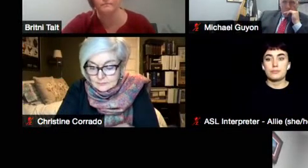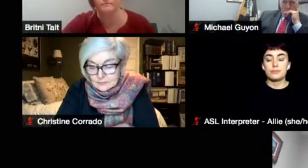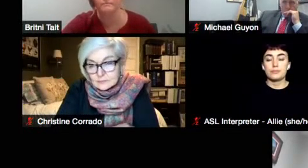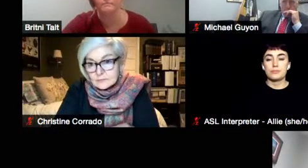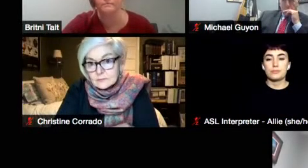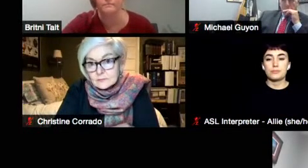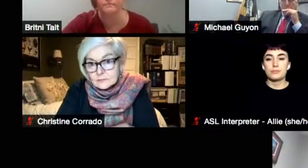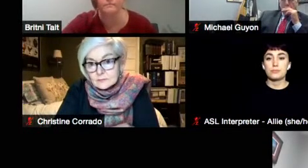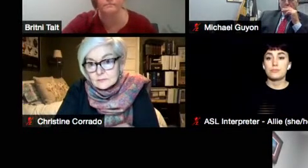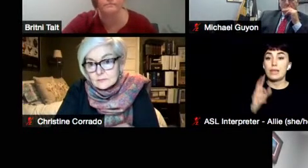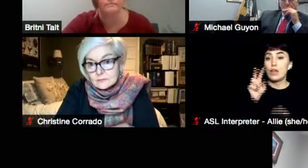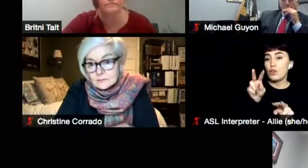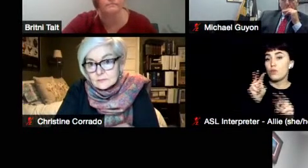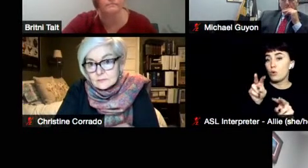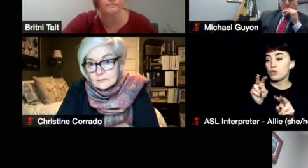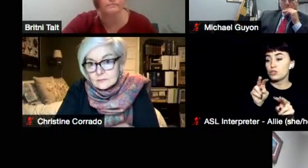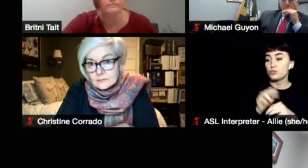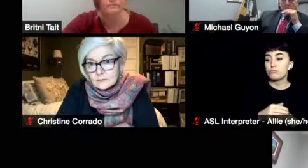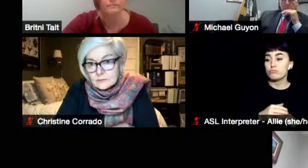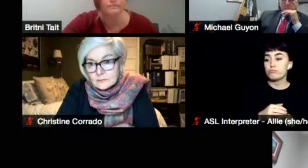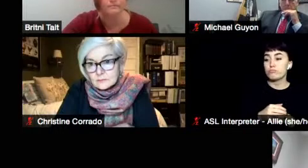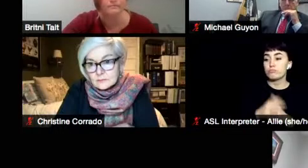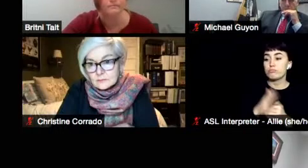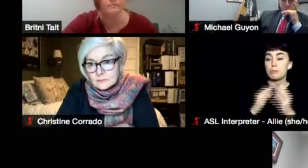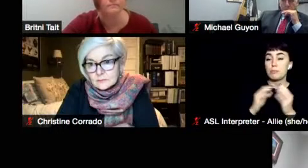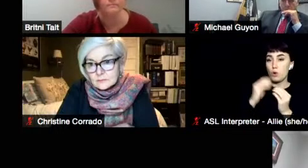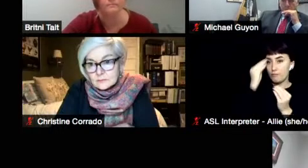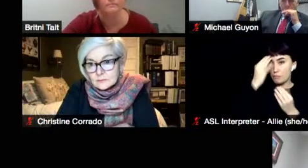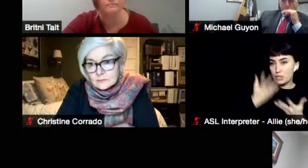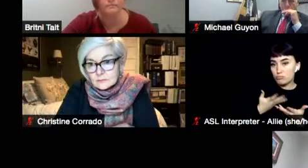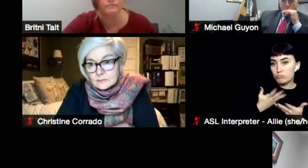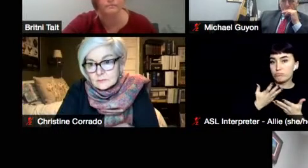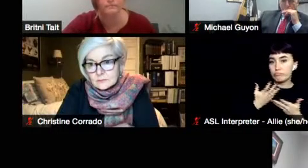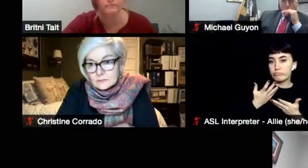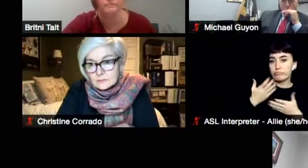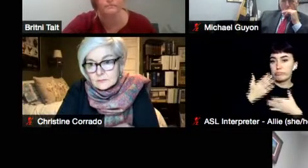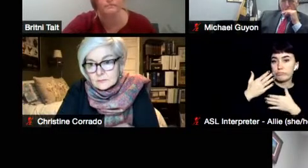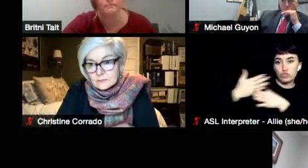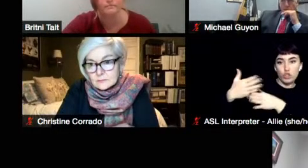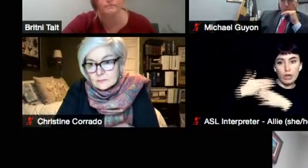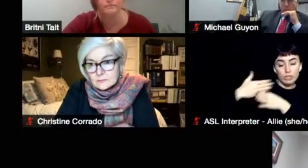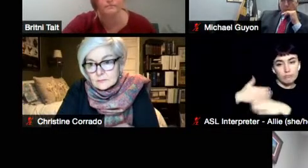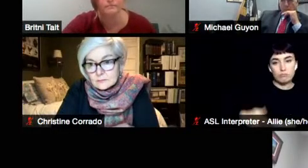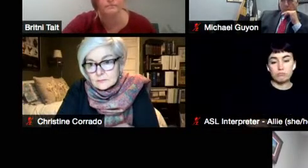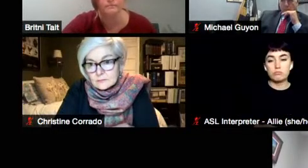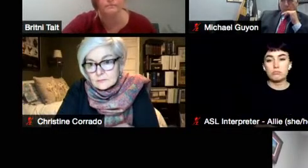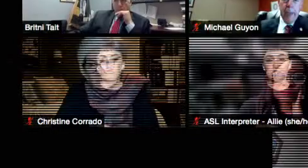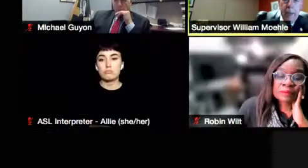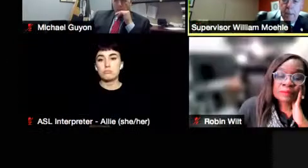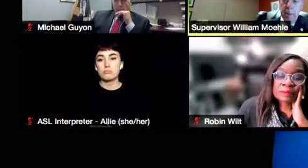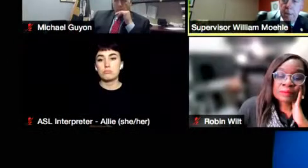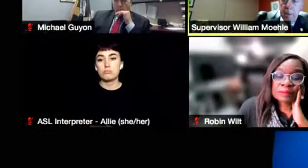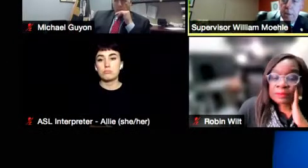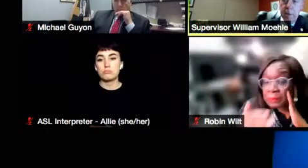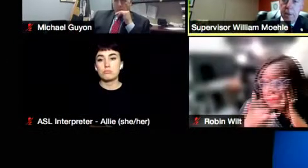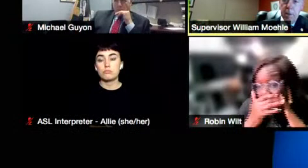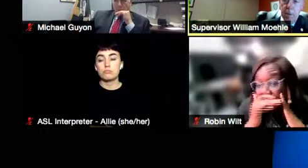I look forward to some more information sharing so that we